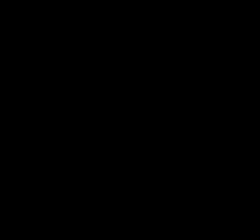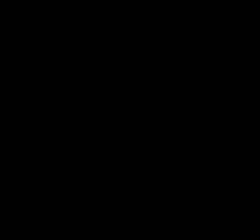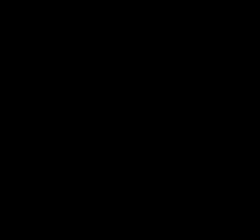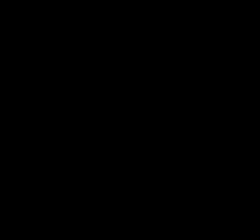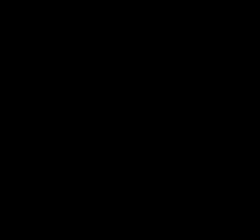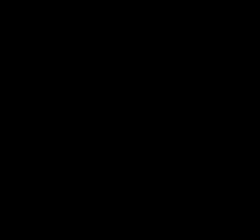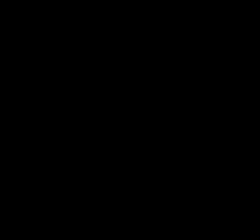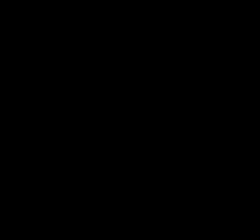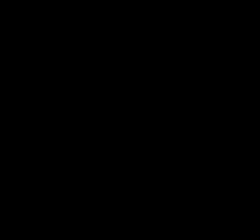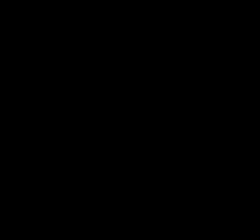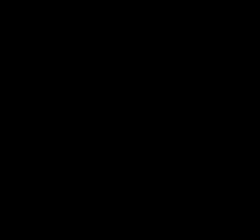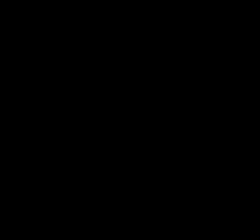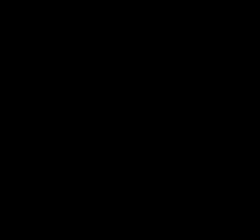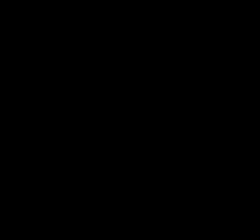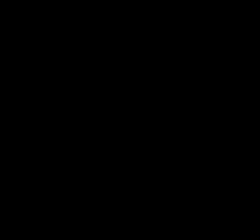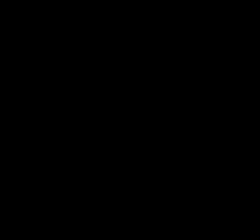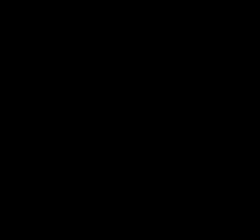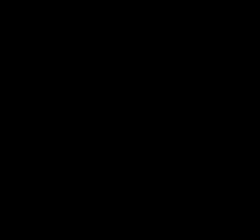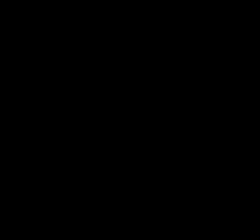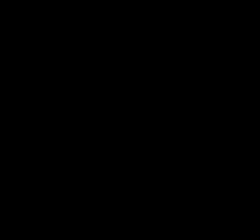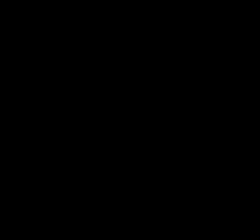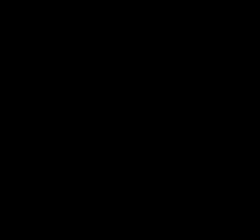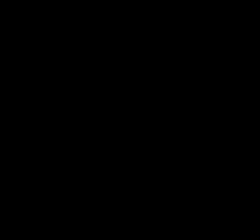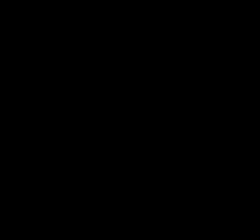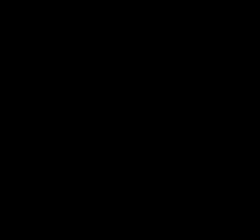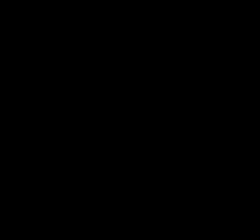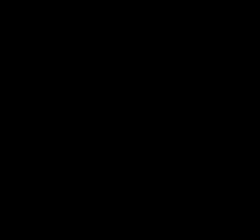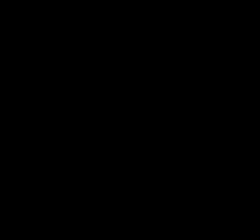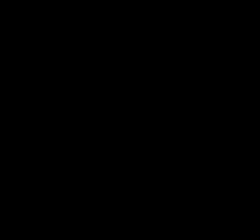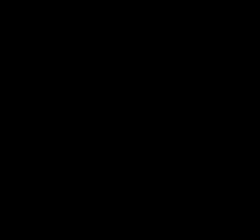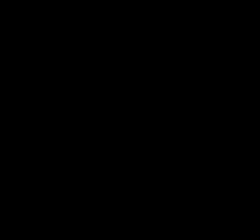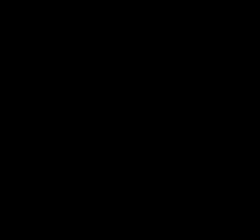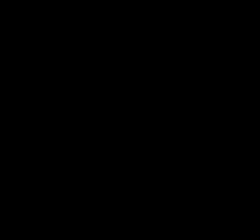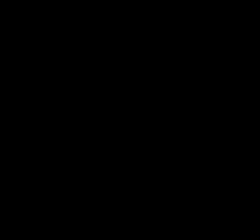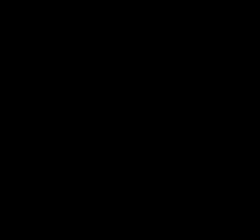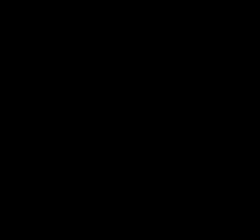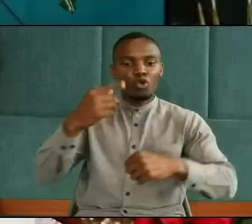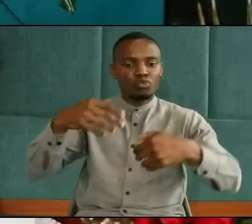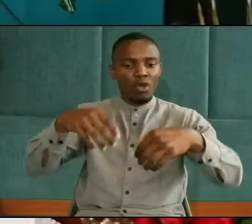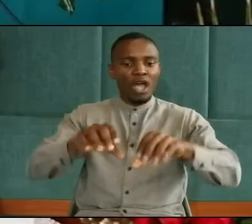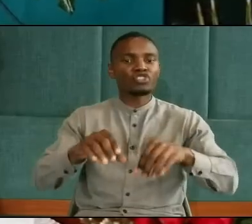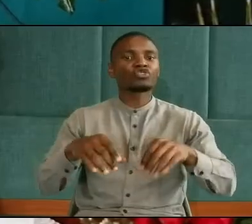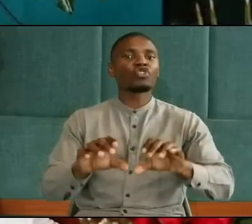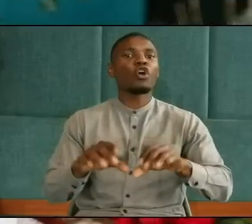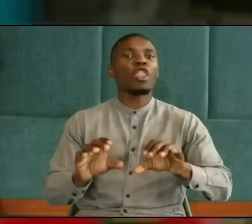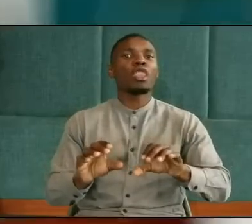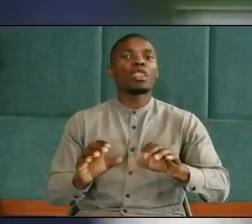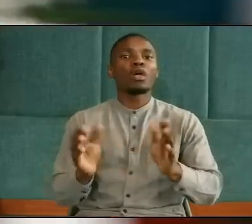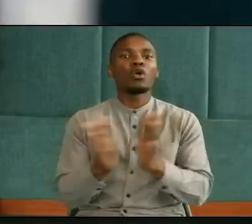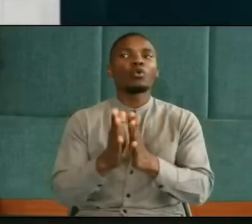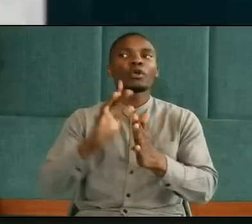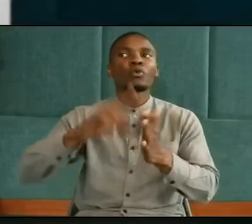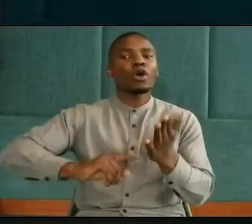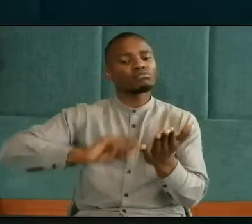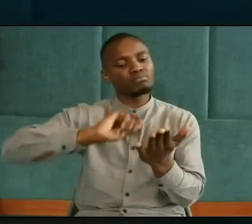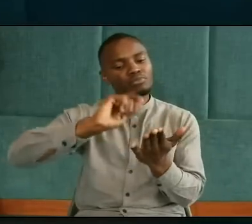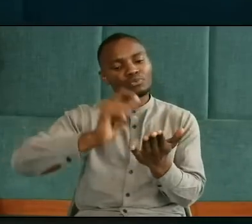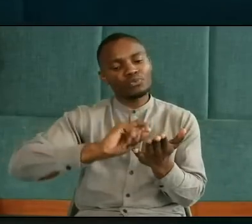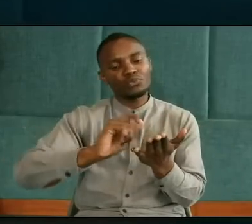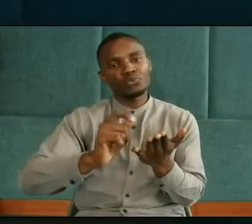on the throne, a what? A scroll with